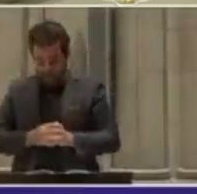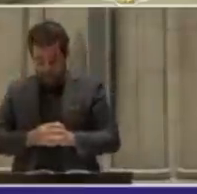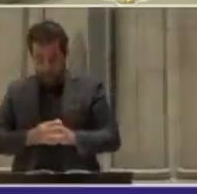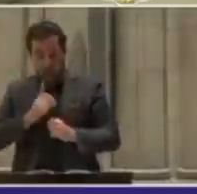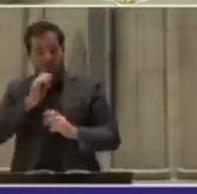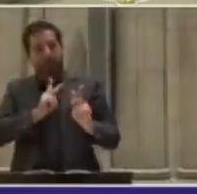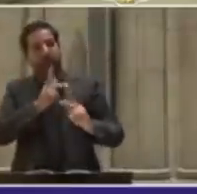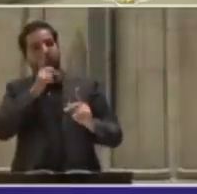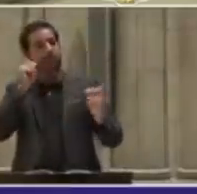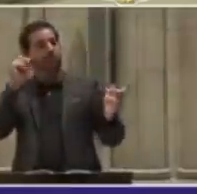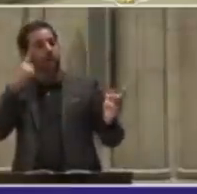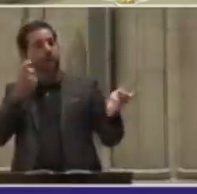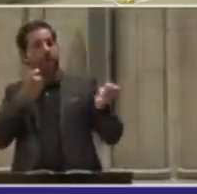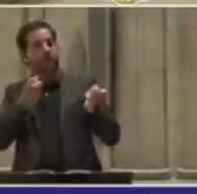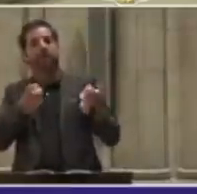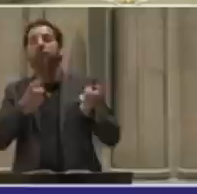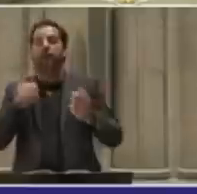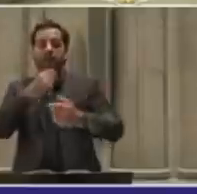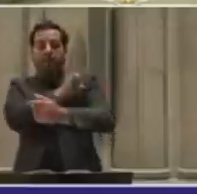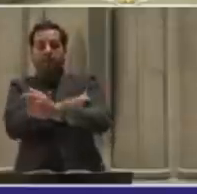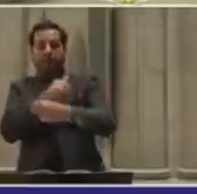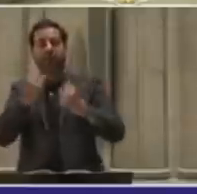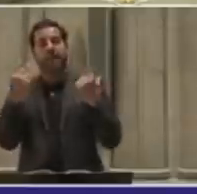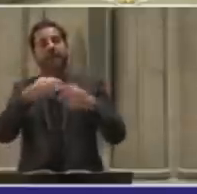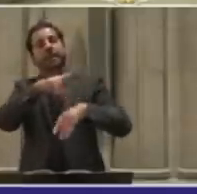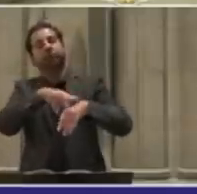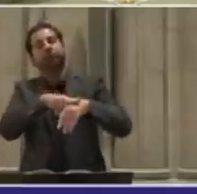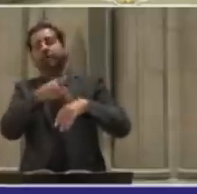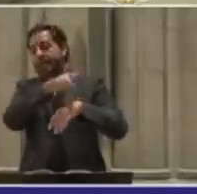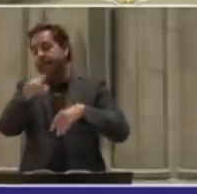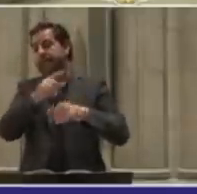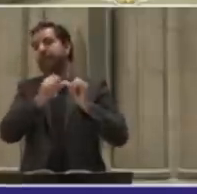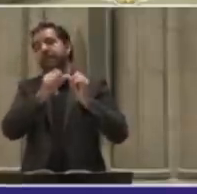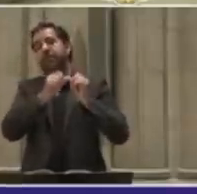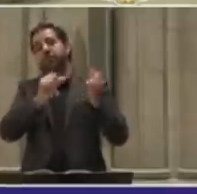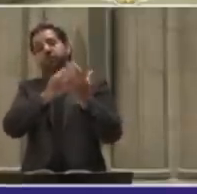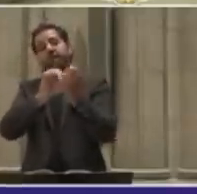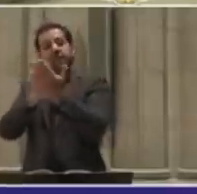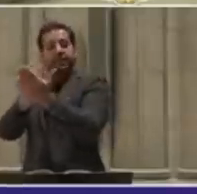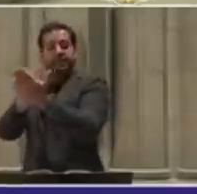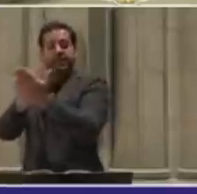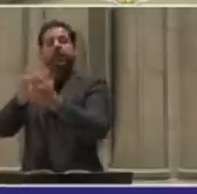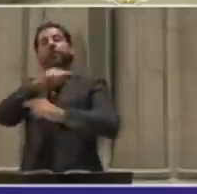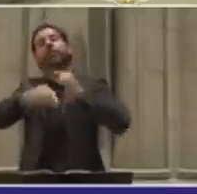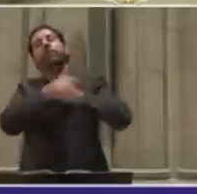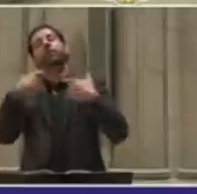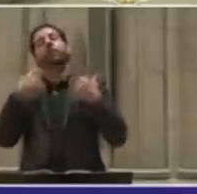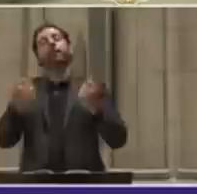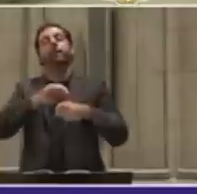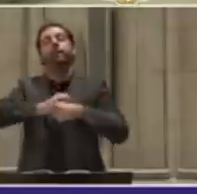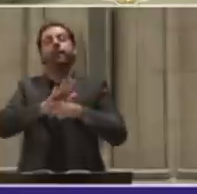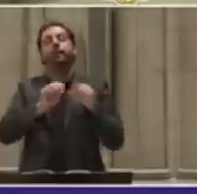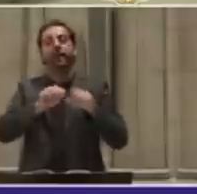those who govern and hold authority in the nations, as they continue to address the global health